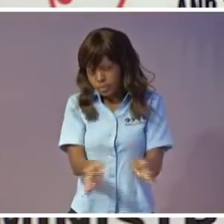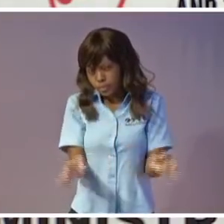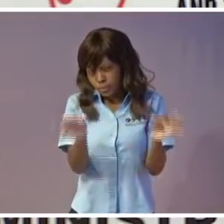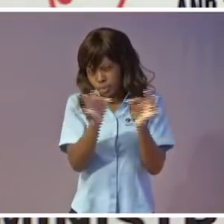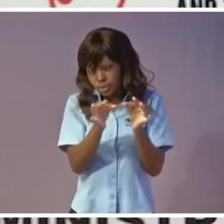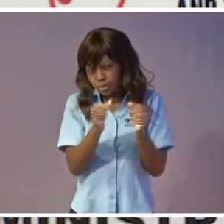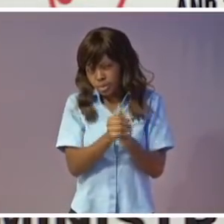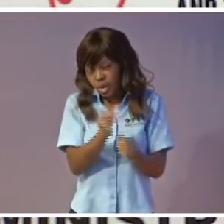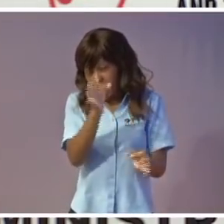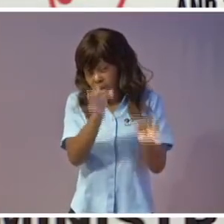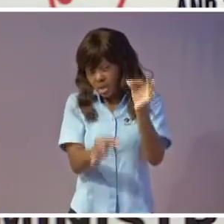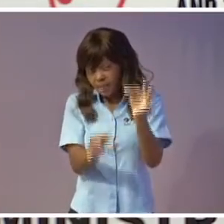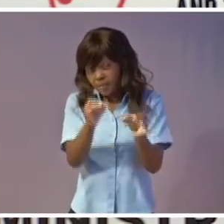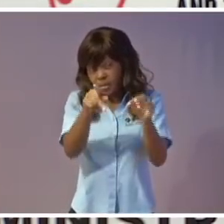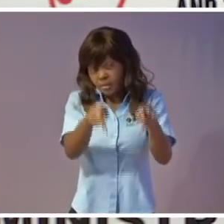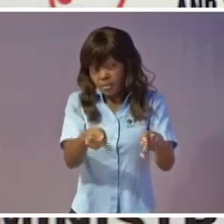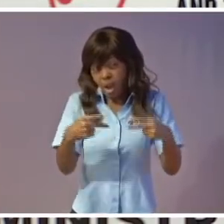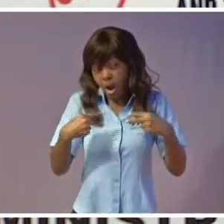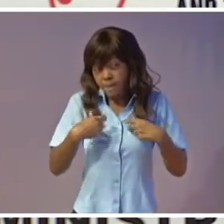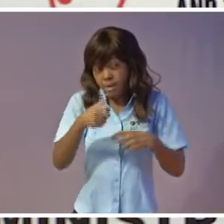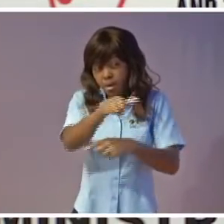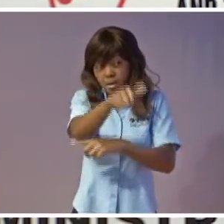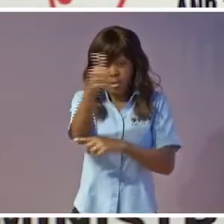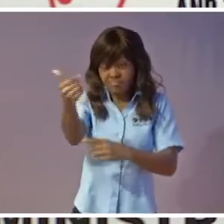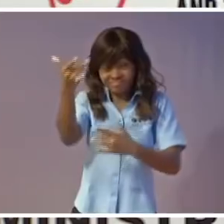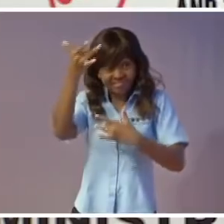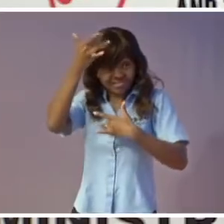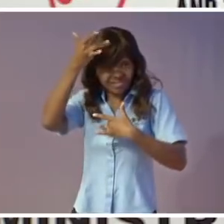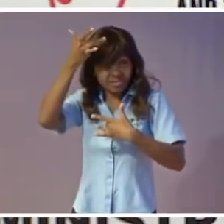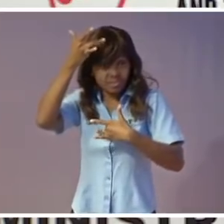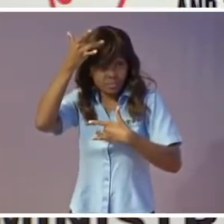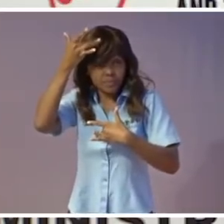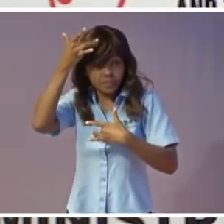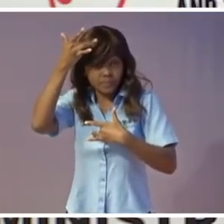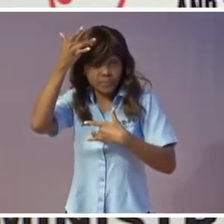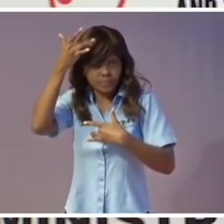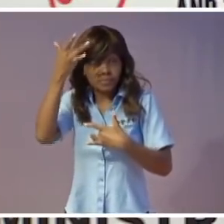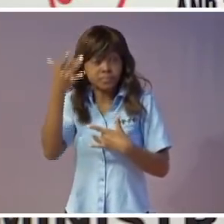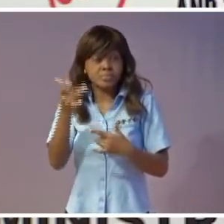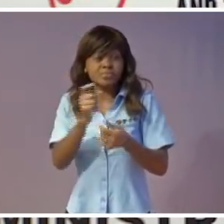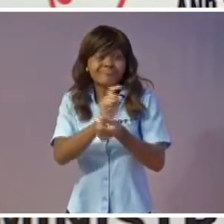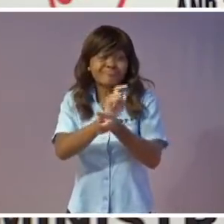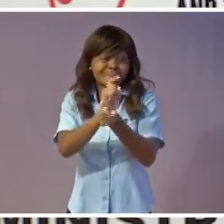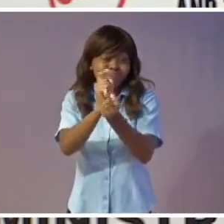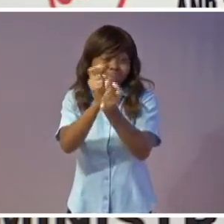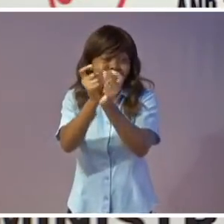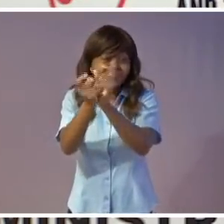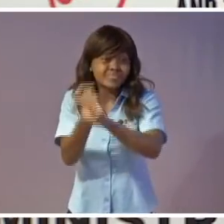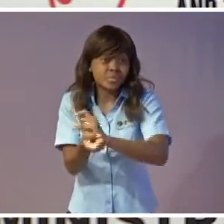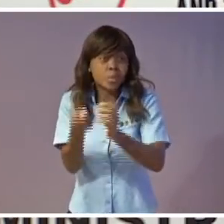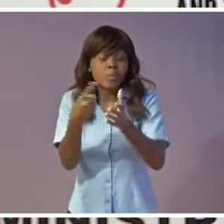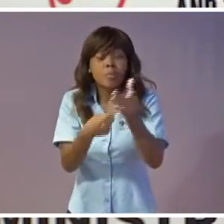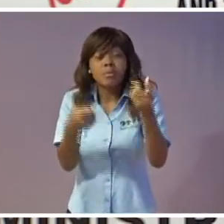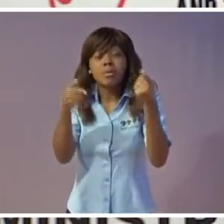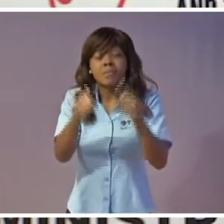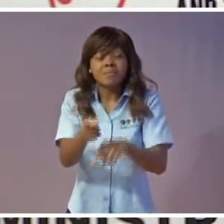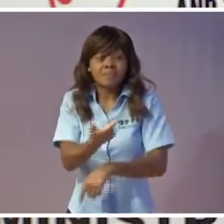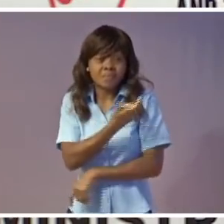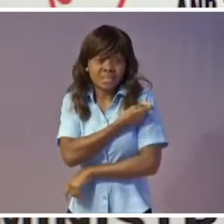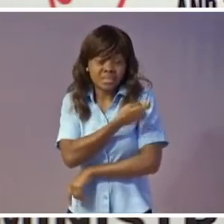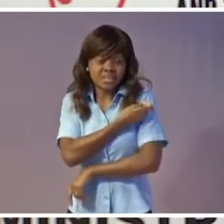have, etc., etc. As we have said, the CMO has said, everyone who has come onto